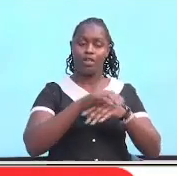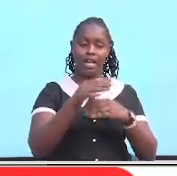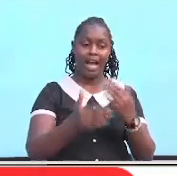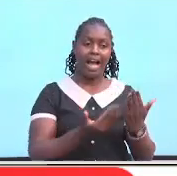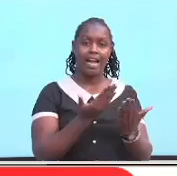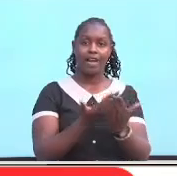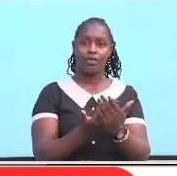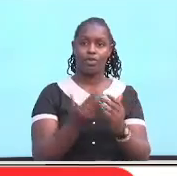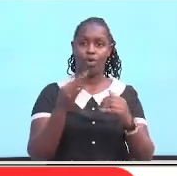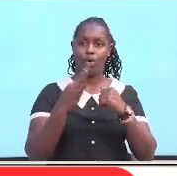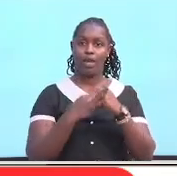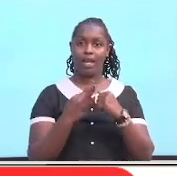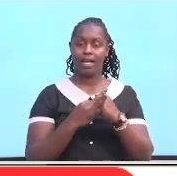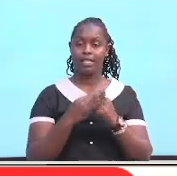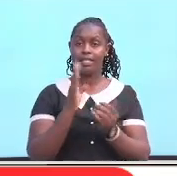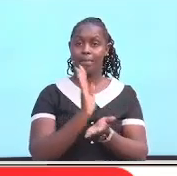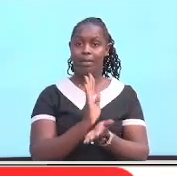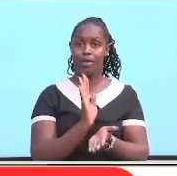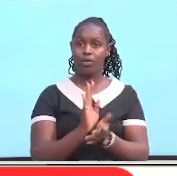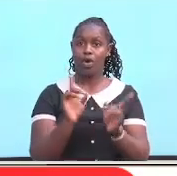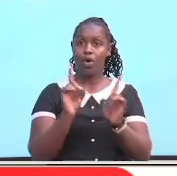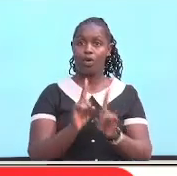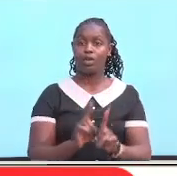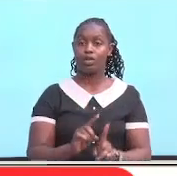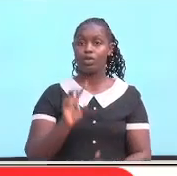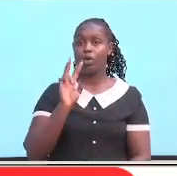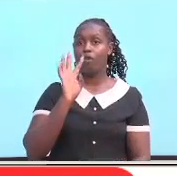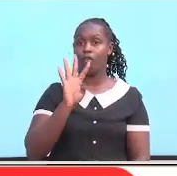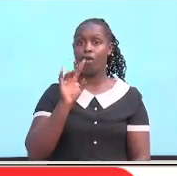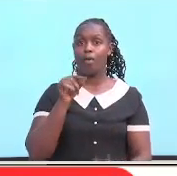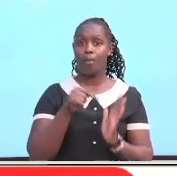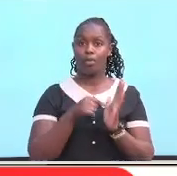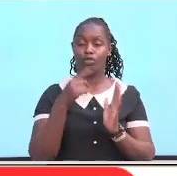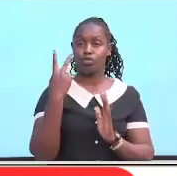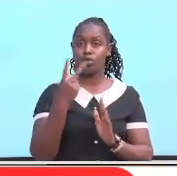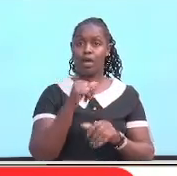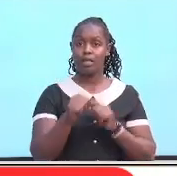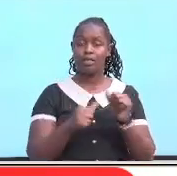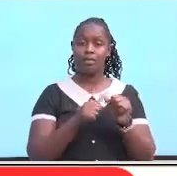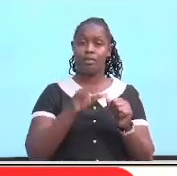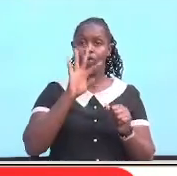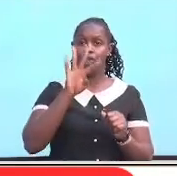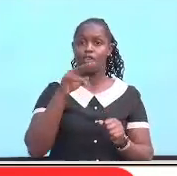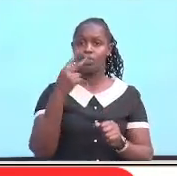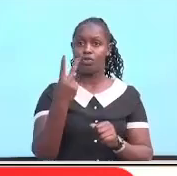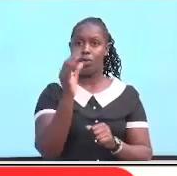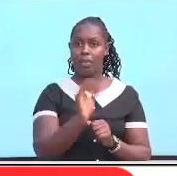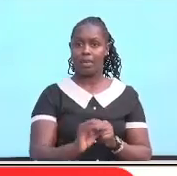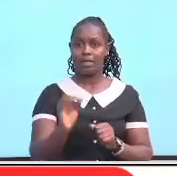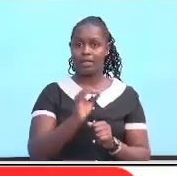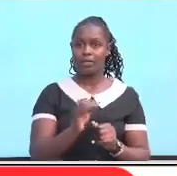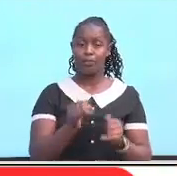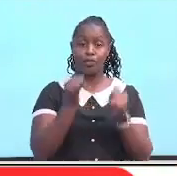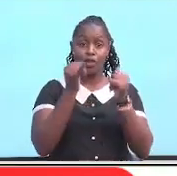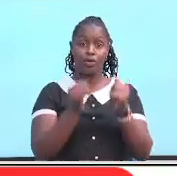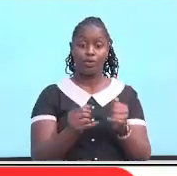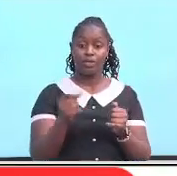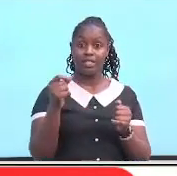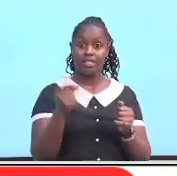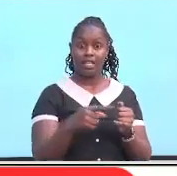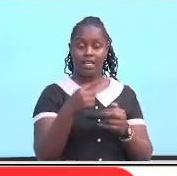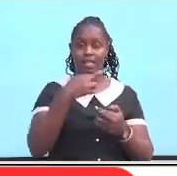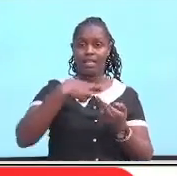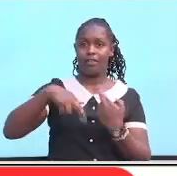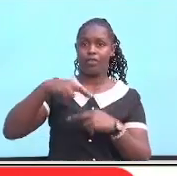we received requests of 8 billion and only approved 4.2, which is about 52%. The new salaries review, which has